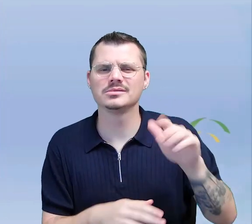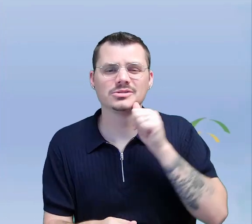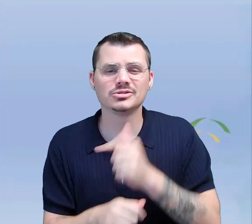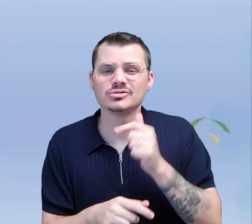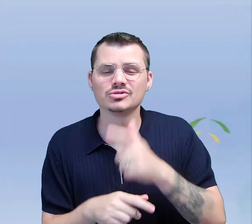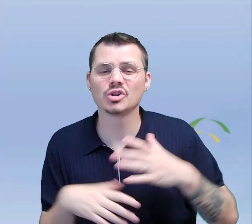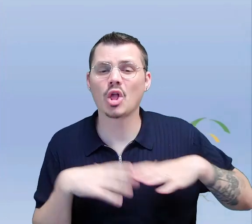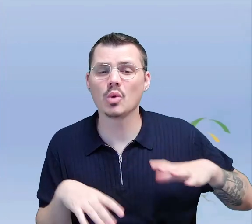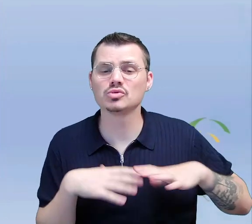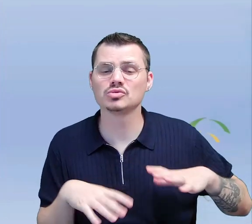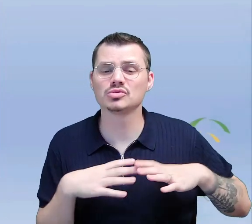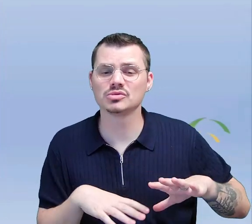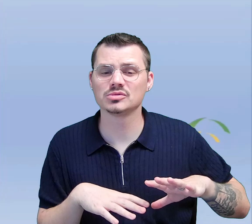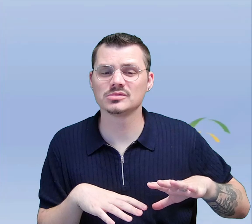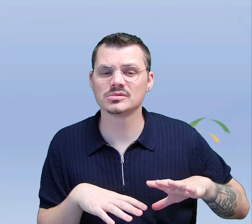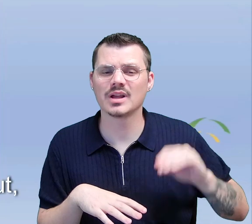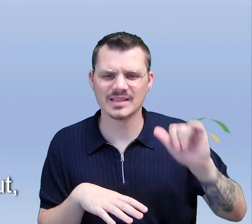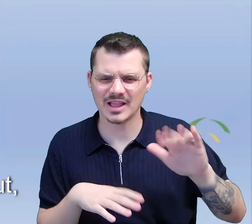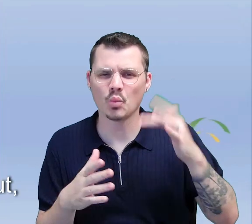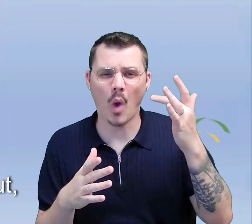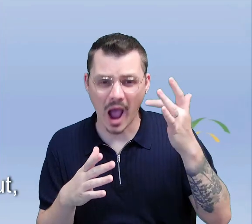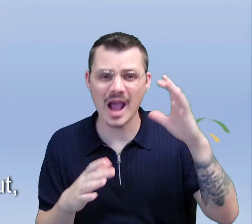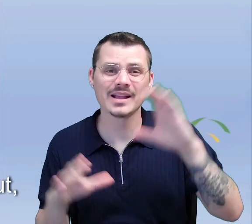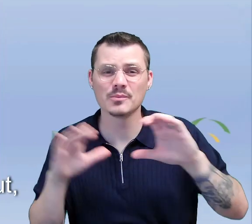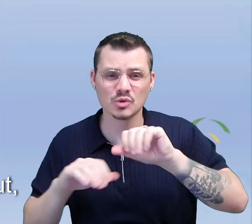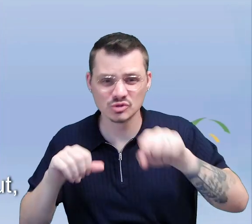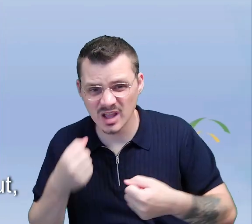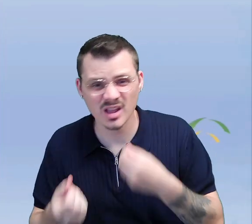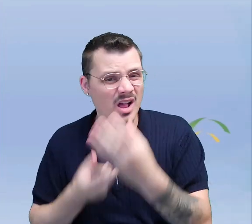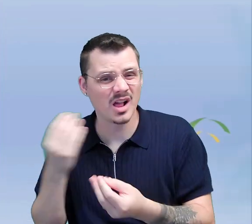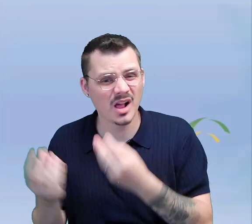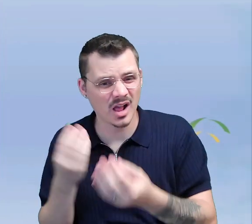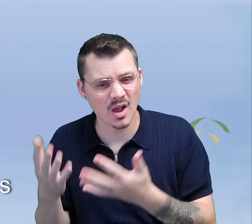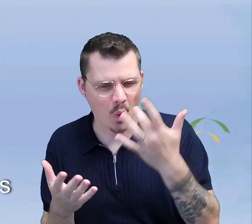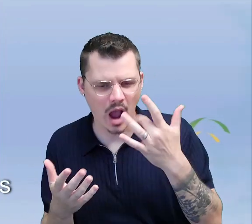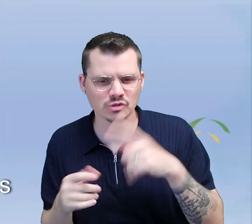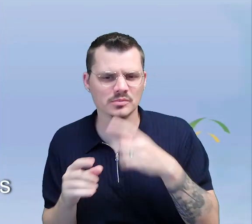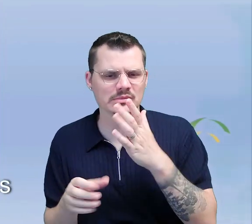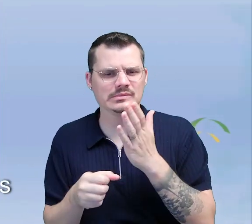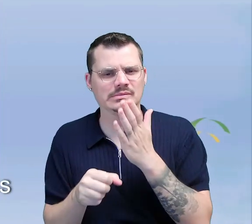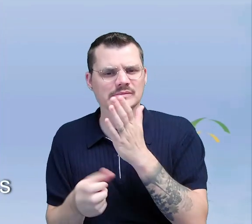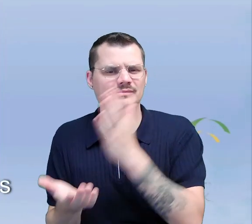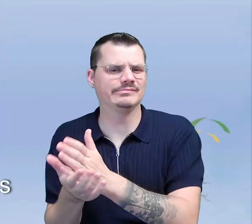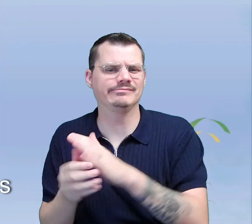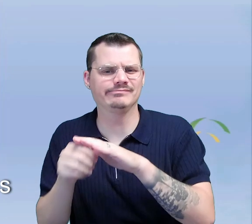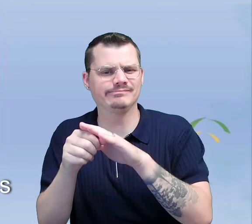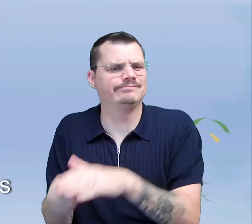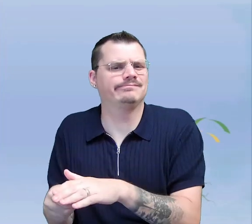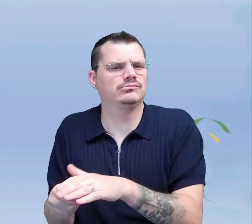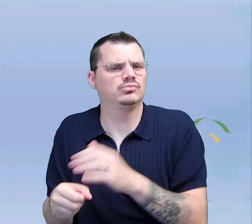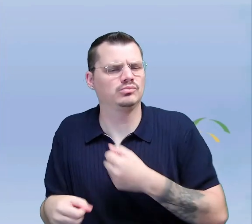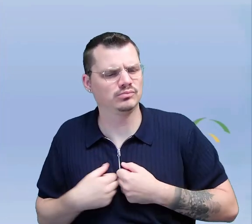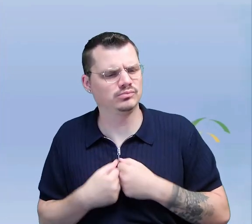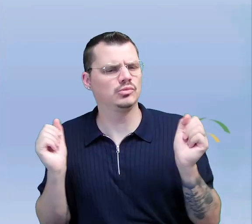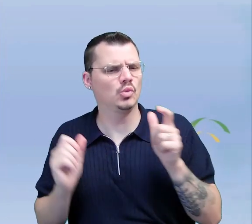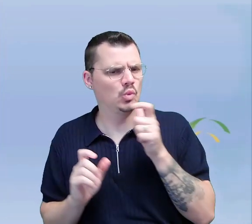clothes. And that was what all that chemical restraint was about, was trying to make her not express